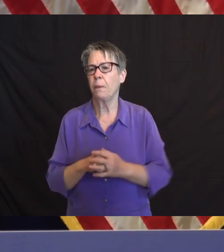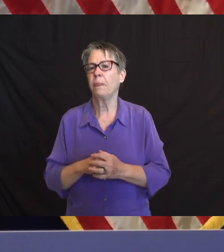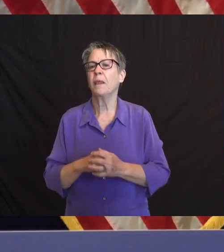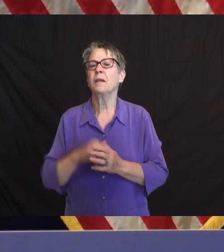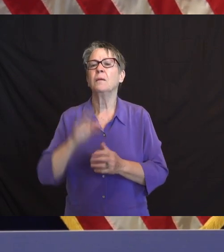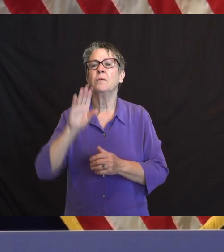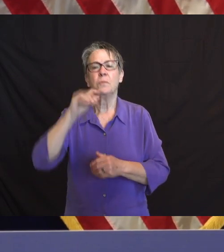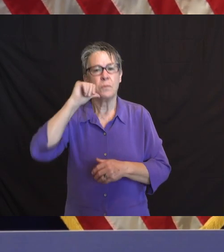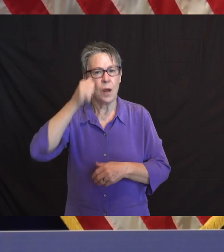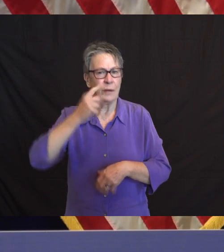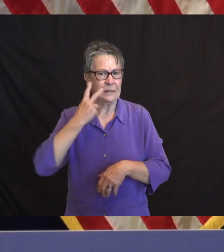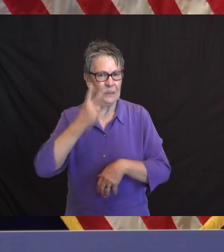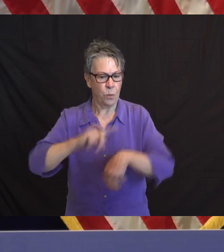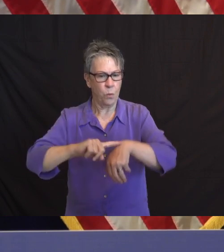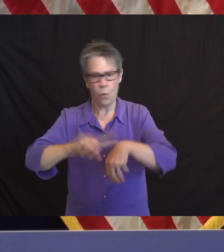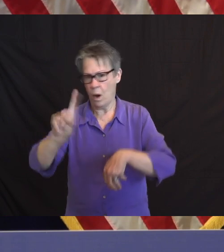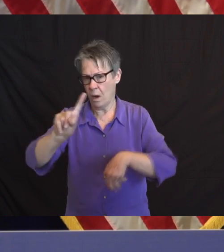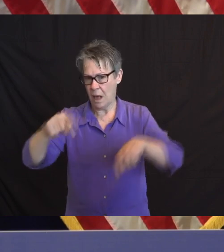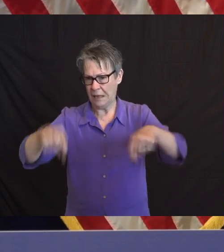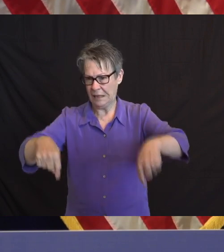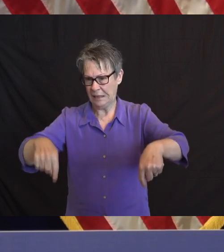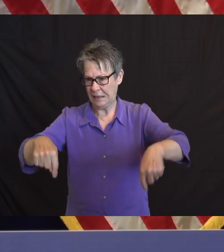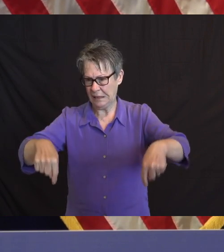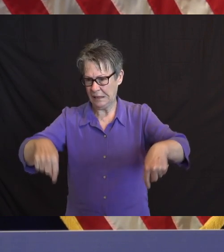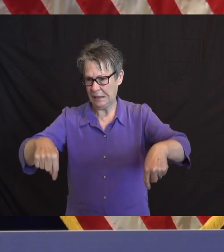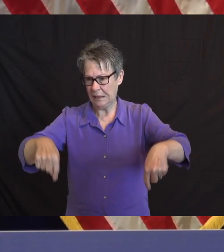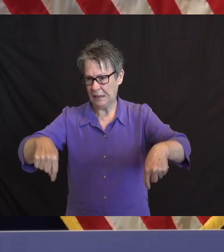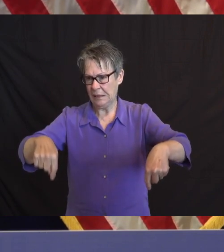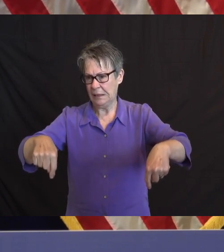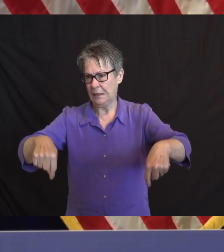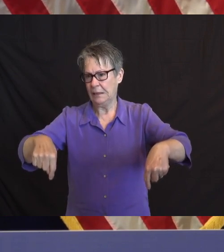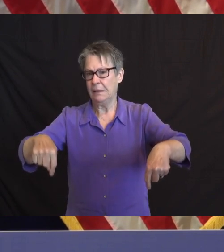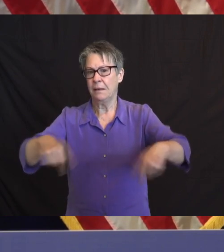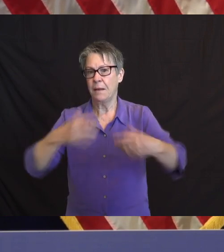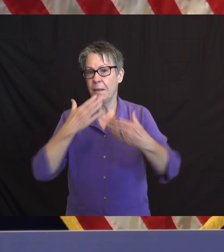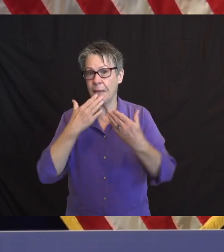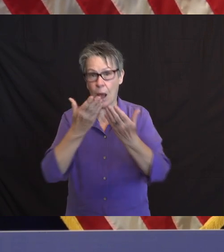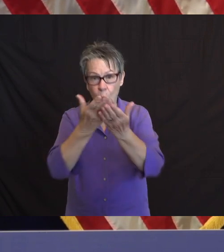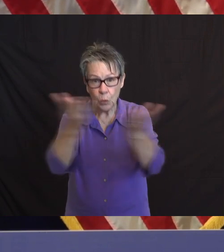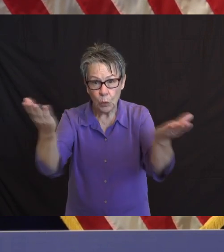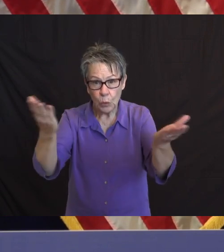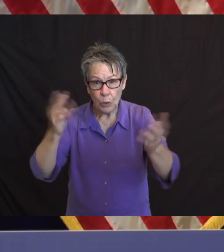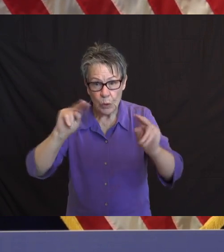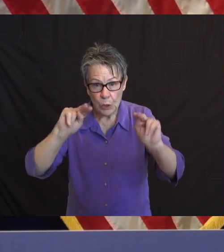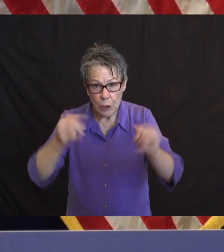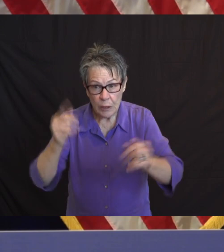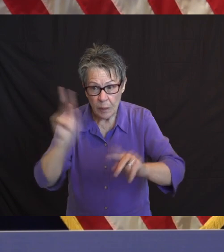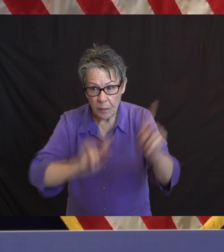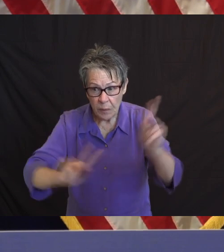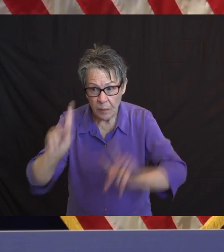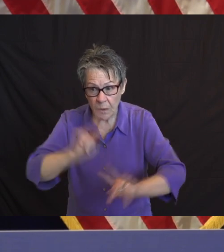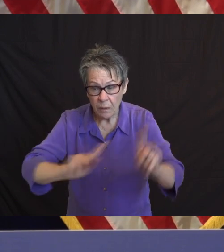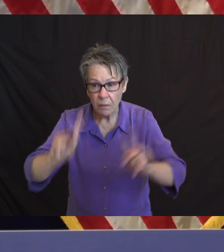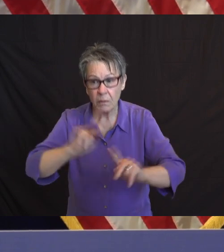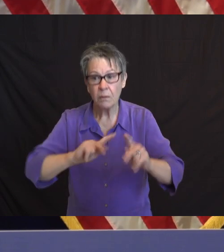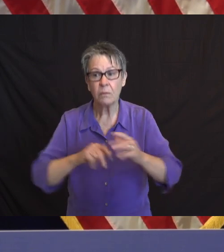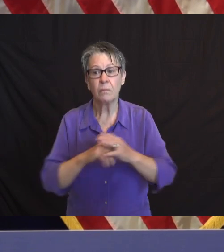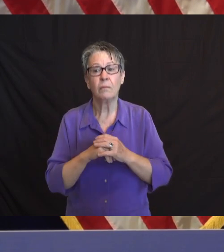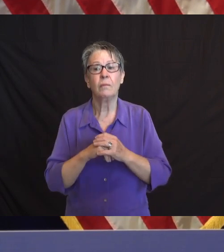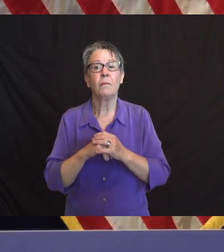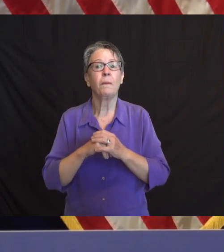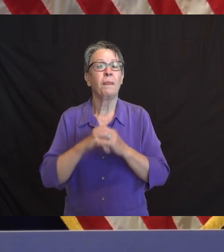to everybody out there, thank you. Thank you for being extraordinary from moment 1 in COVID-19.